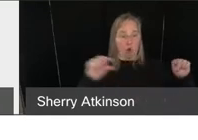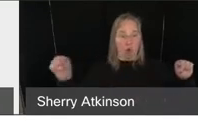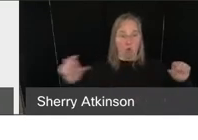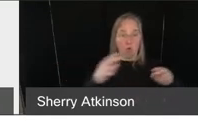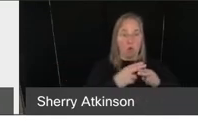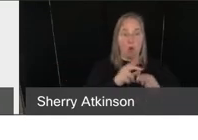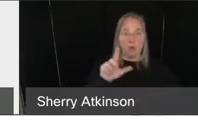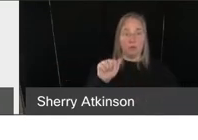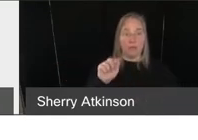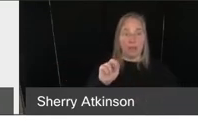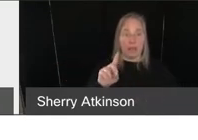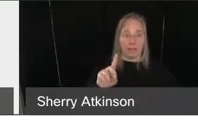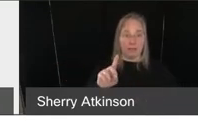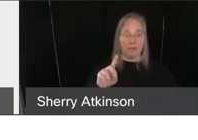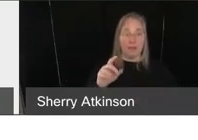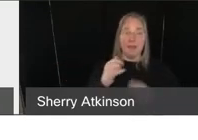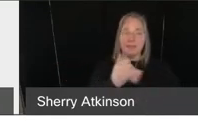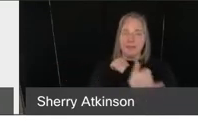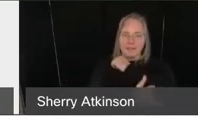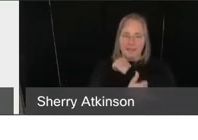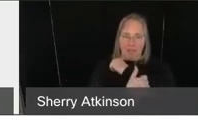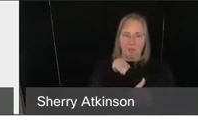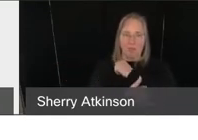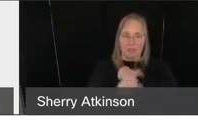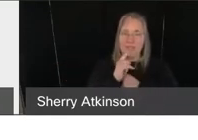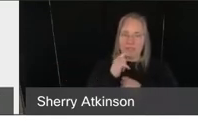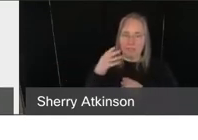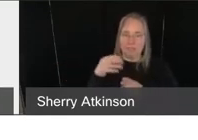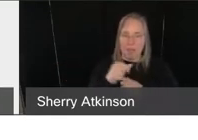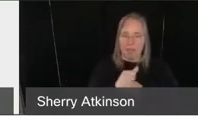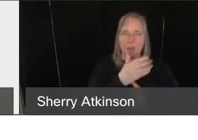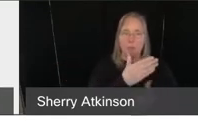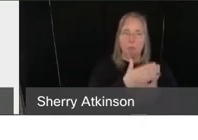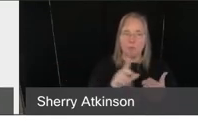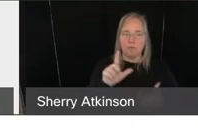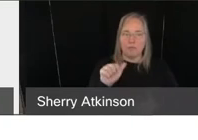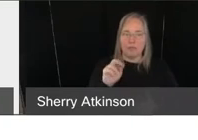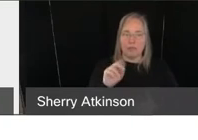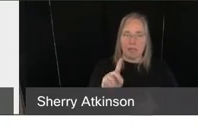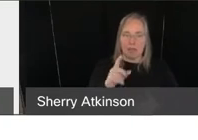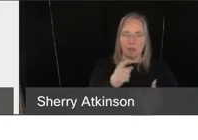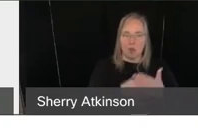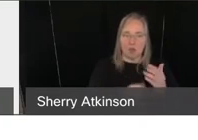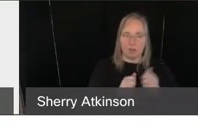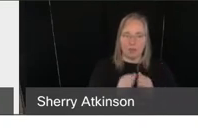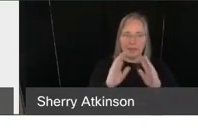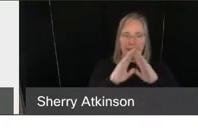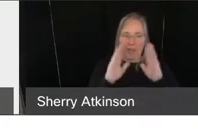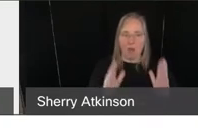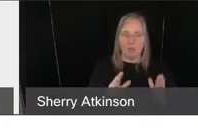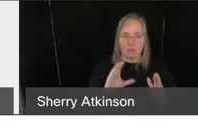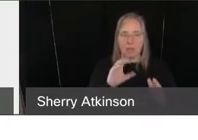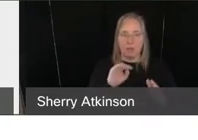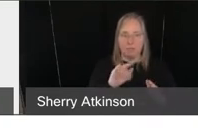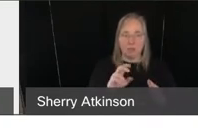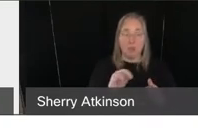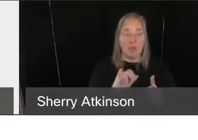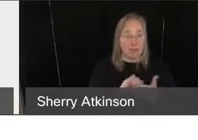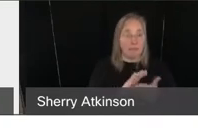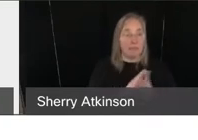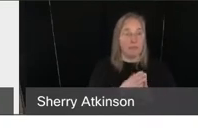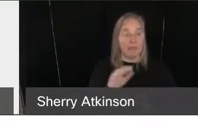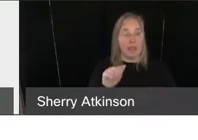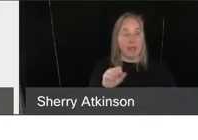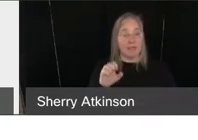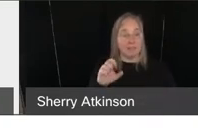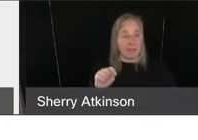is paying a portion of the land costs with the Housing Commission. So this would be an asset to the county. The land is valued